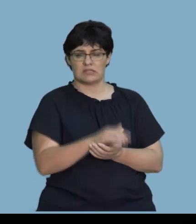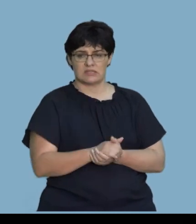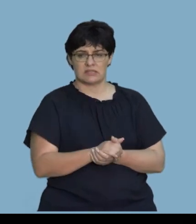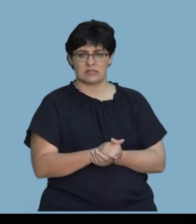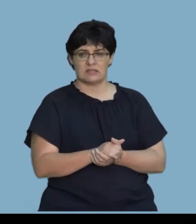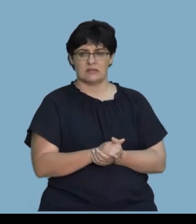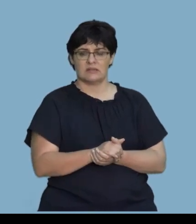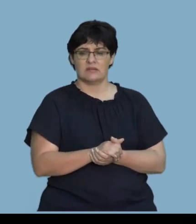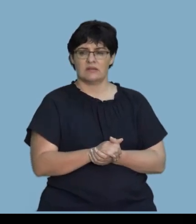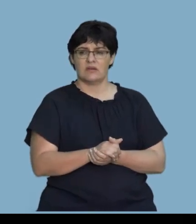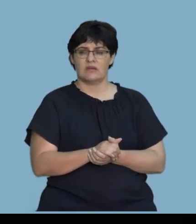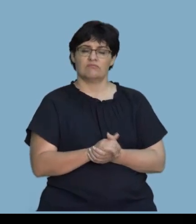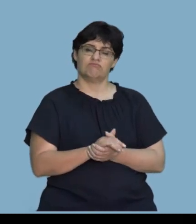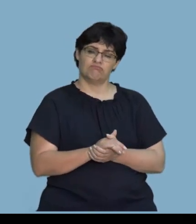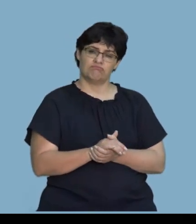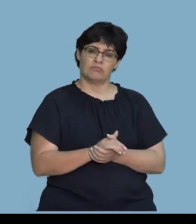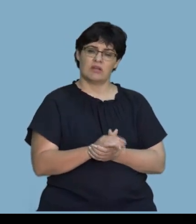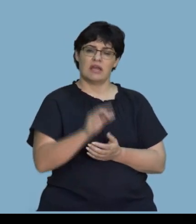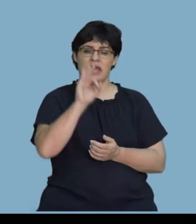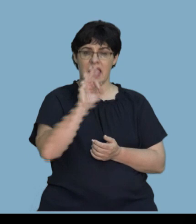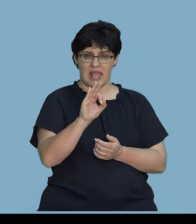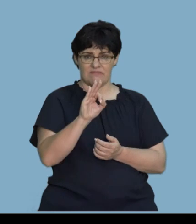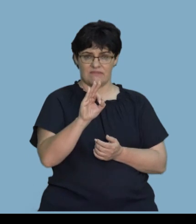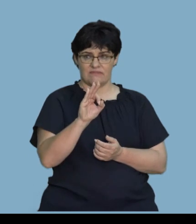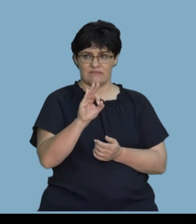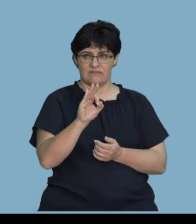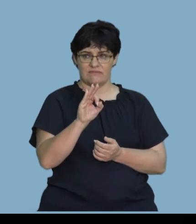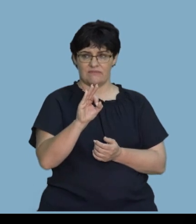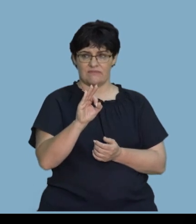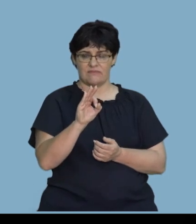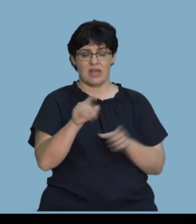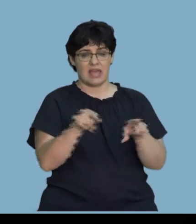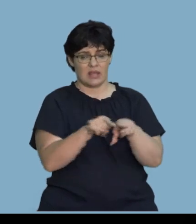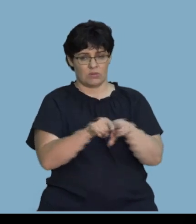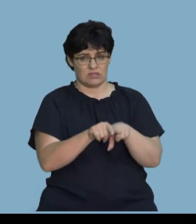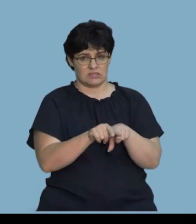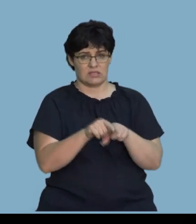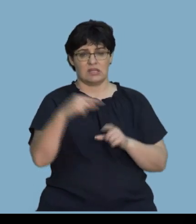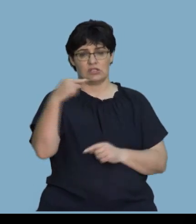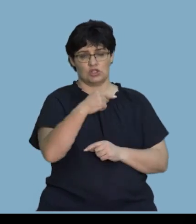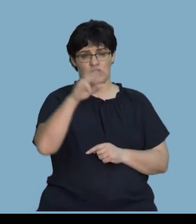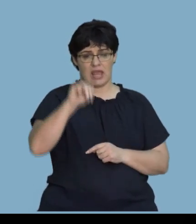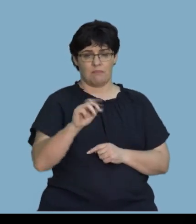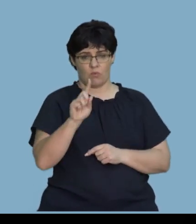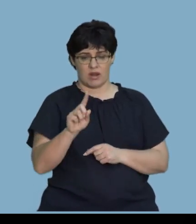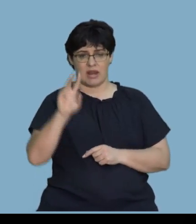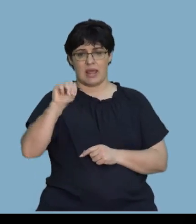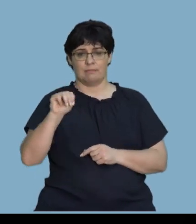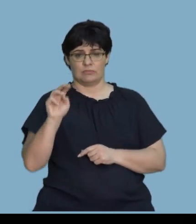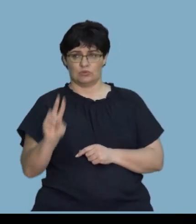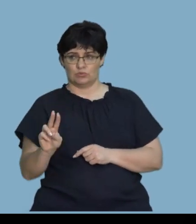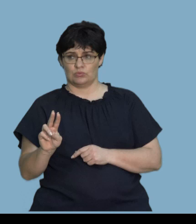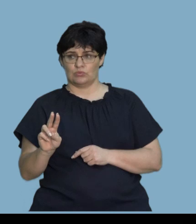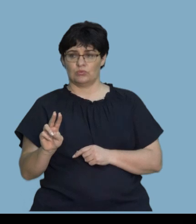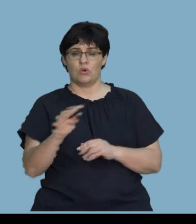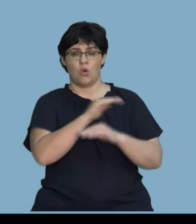in this case, right? So F is equals to G M1 M2